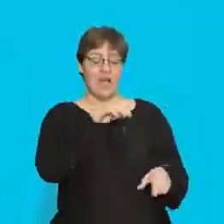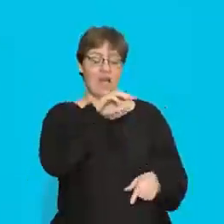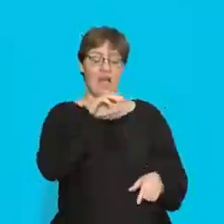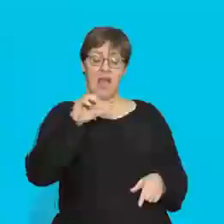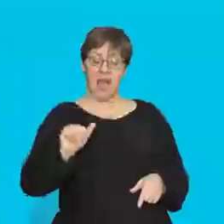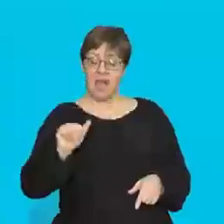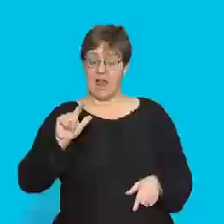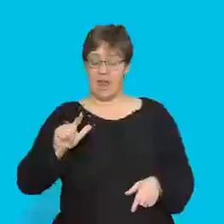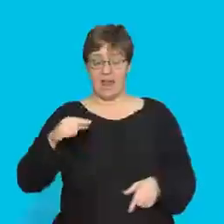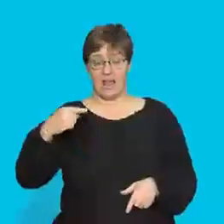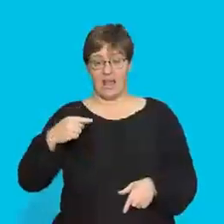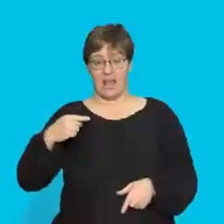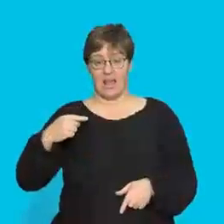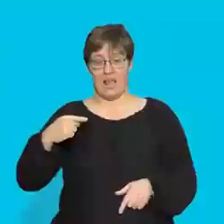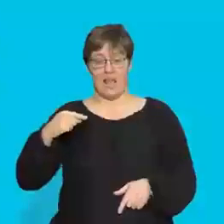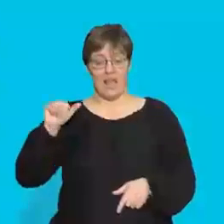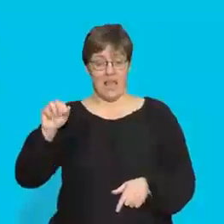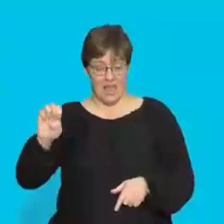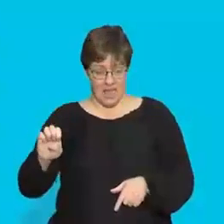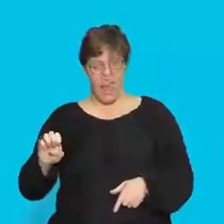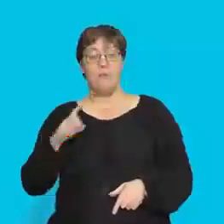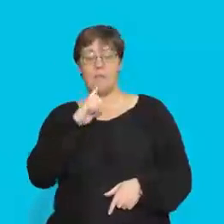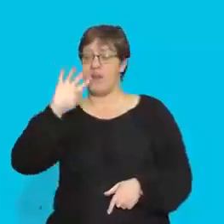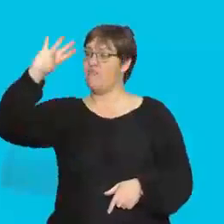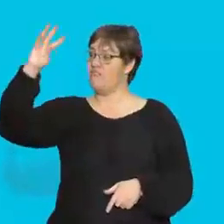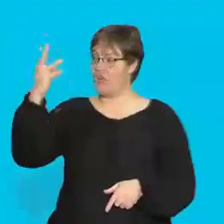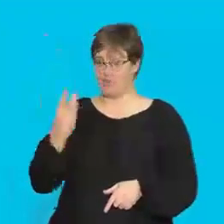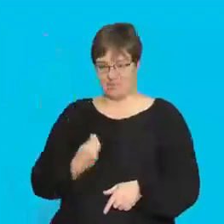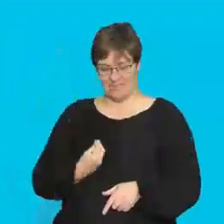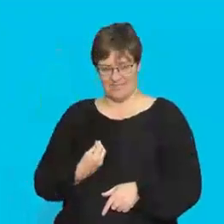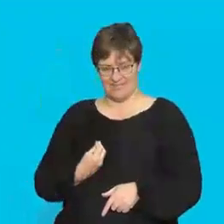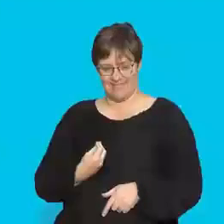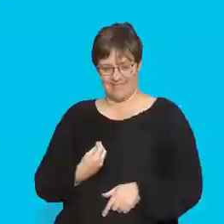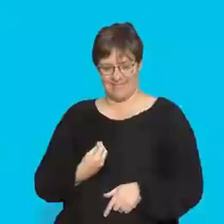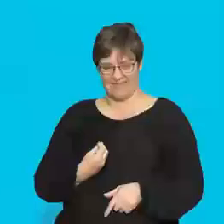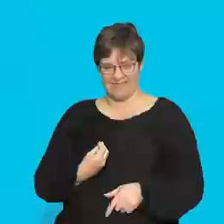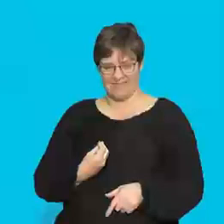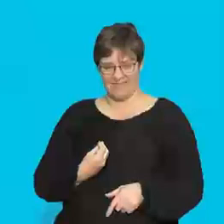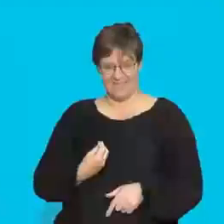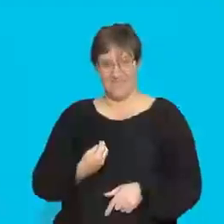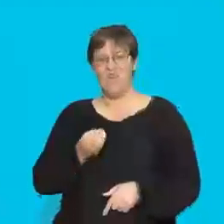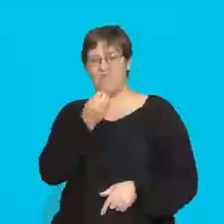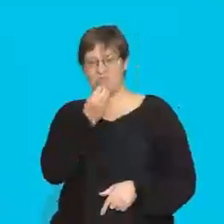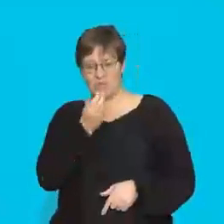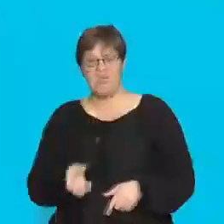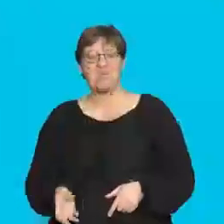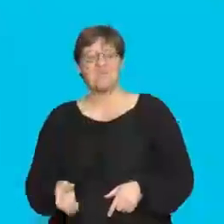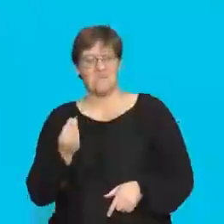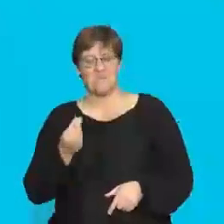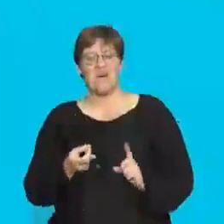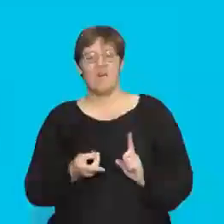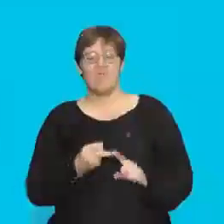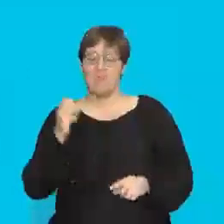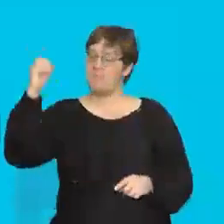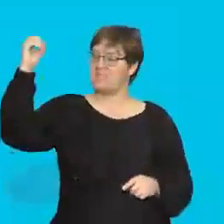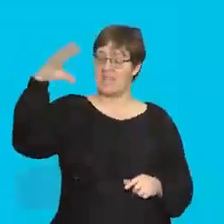the alga is a photosynthetic organism. So it is going to make food